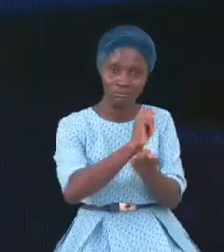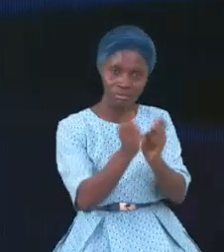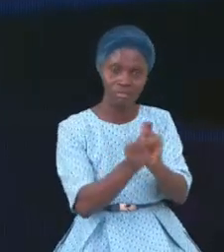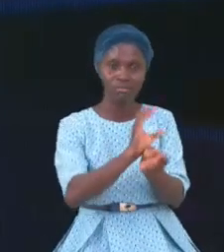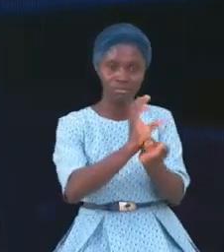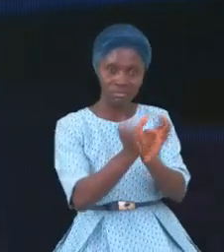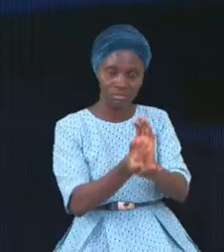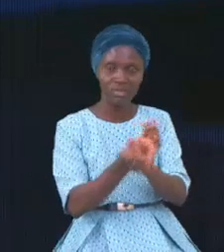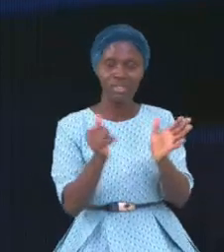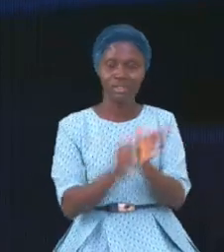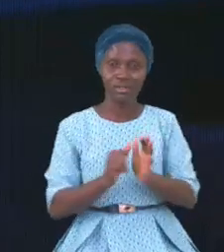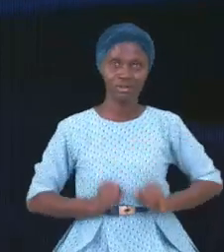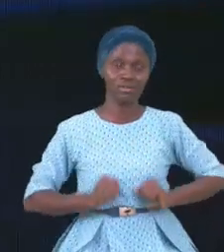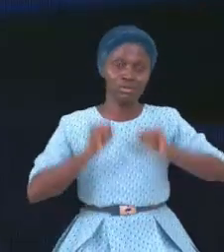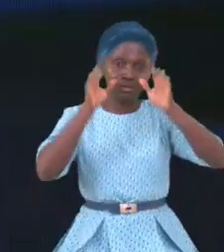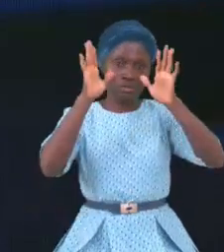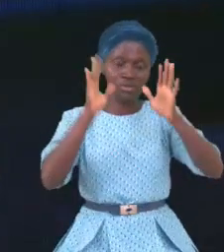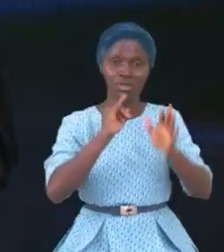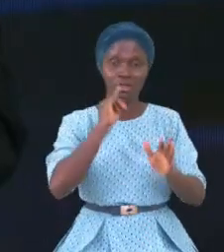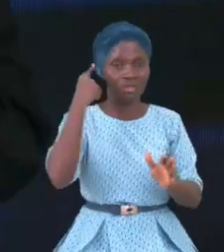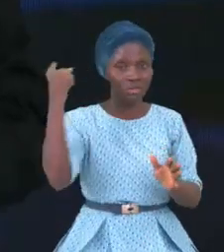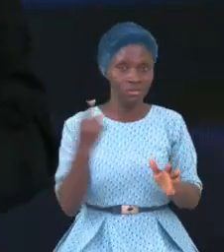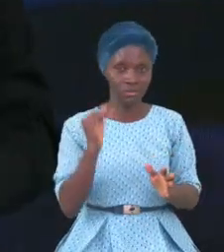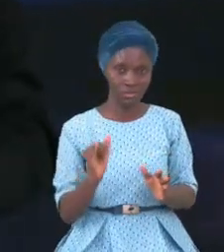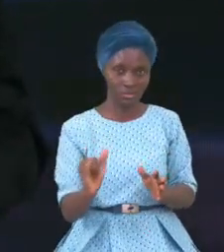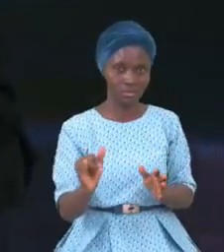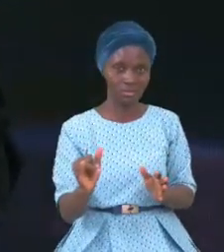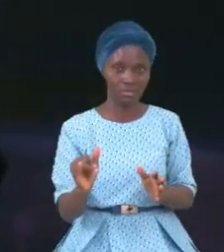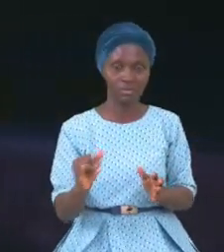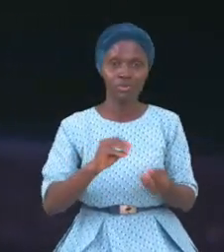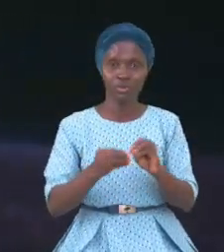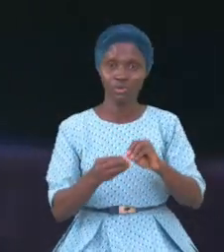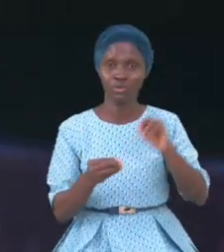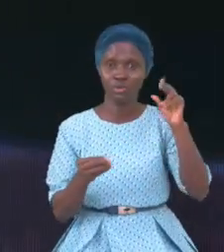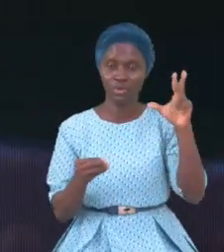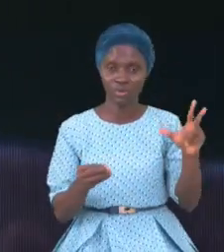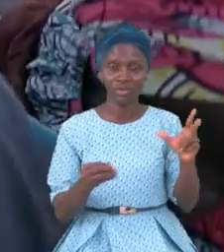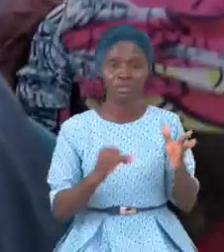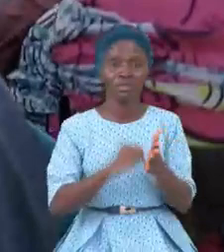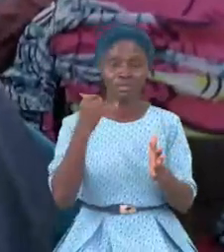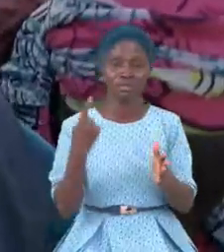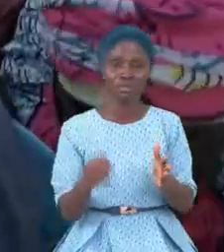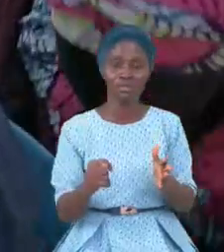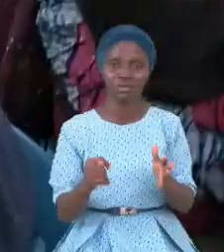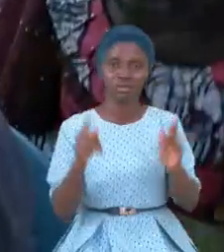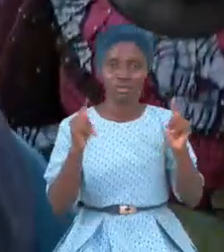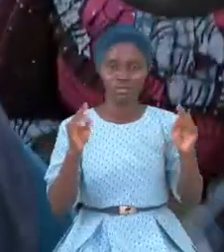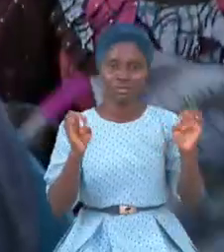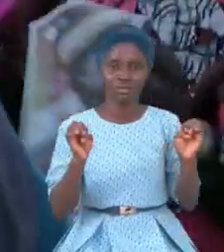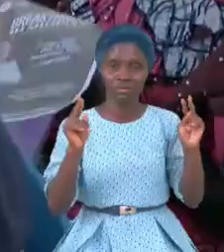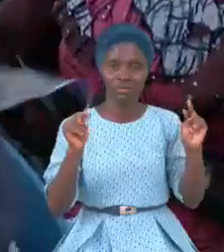that submission is for life. Number three, the tenacious courage and